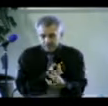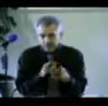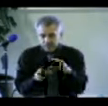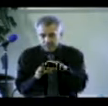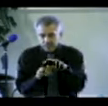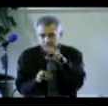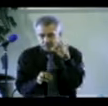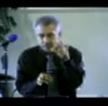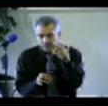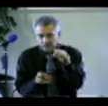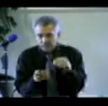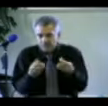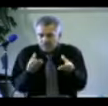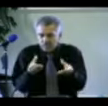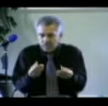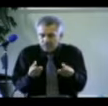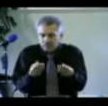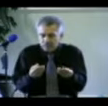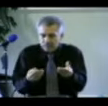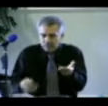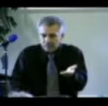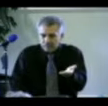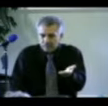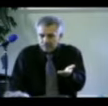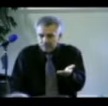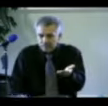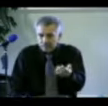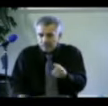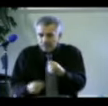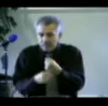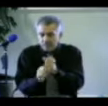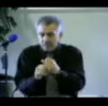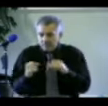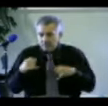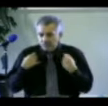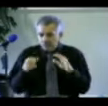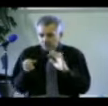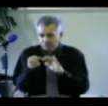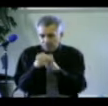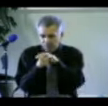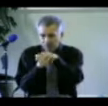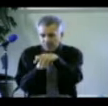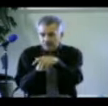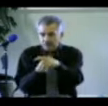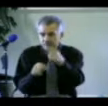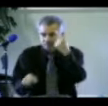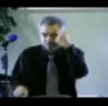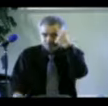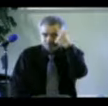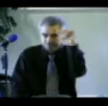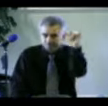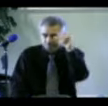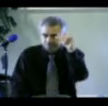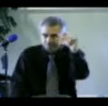if any tenderness and compassion, then make my joy complete by being like-minded,